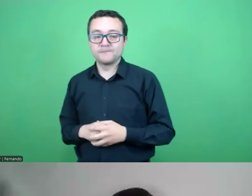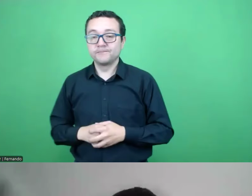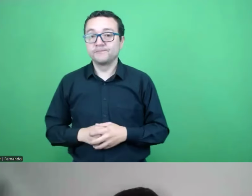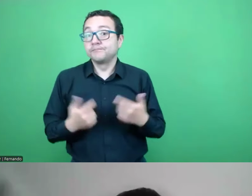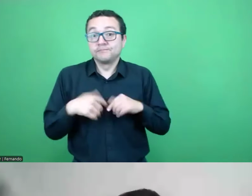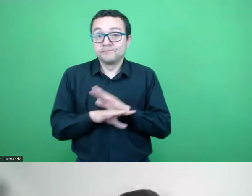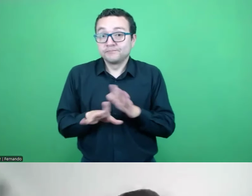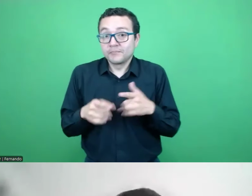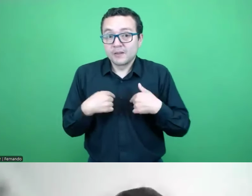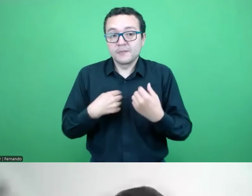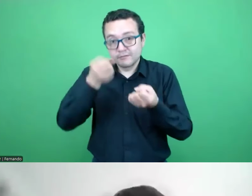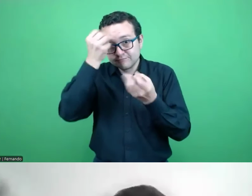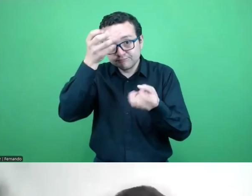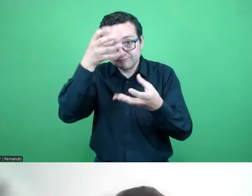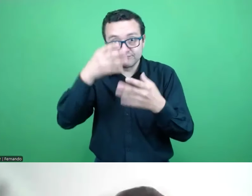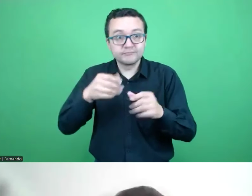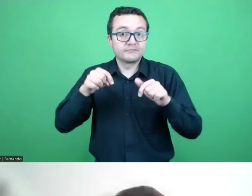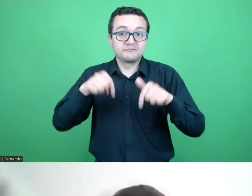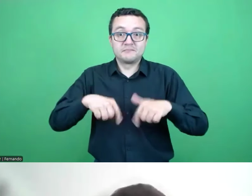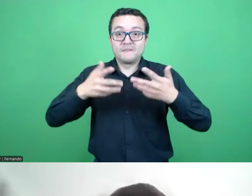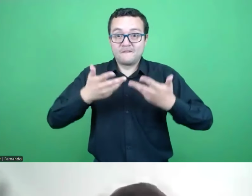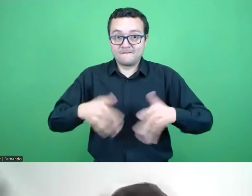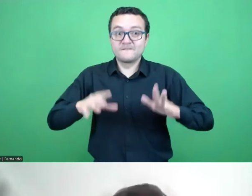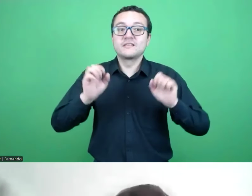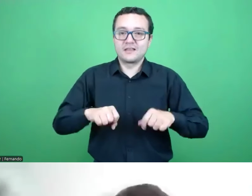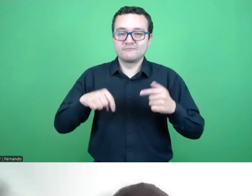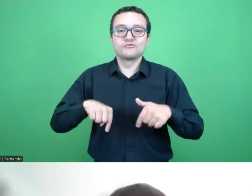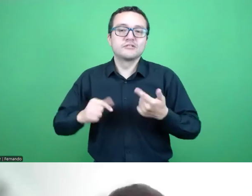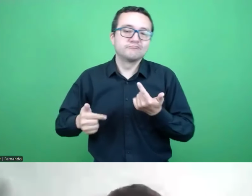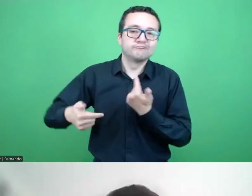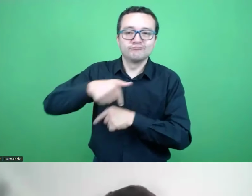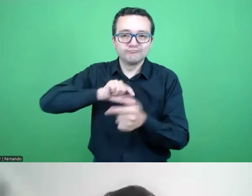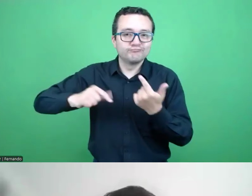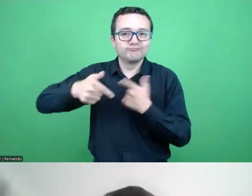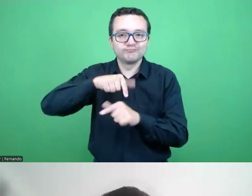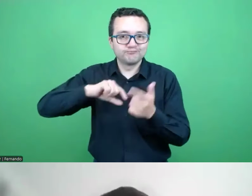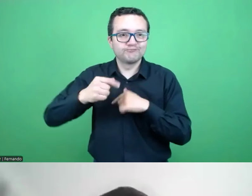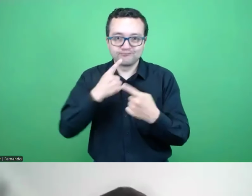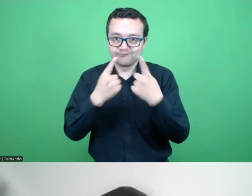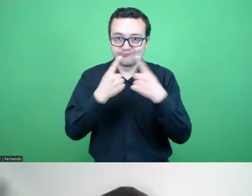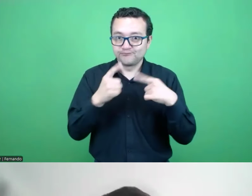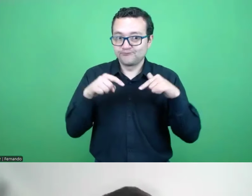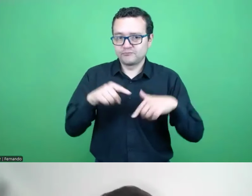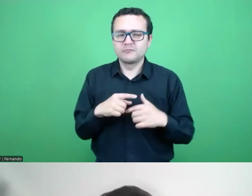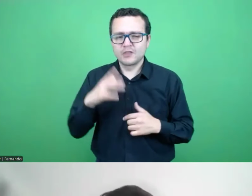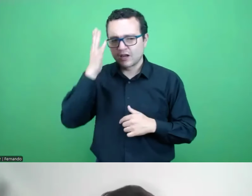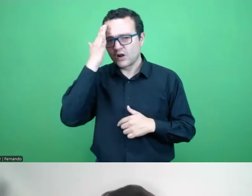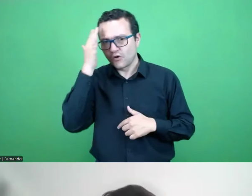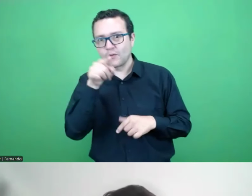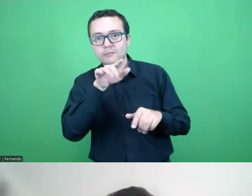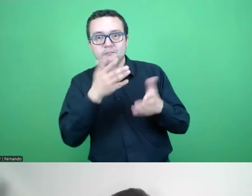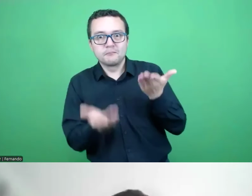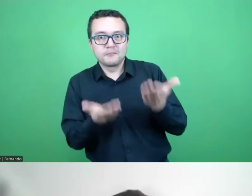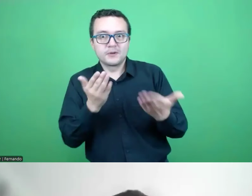know, of course, the main question is on funding of people to attend the Global Disability